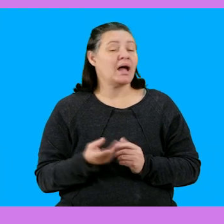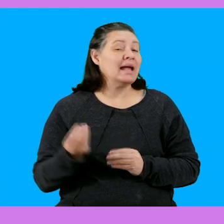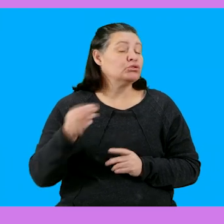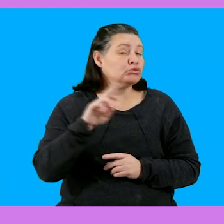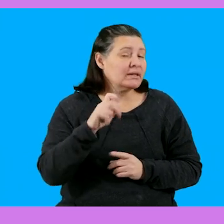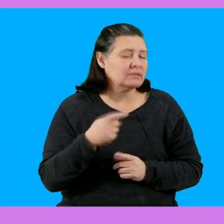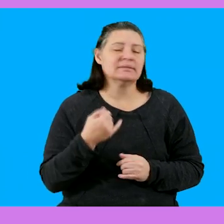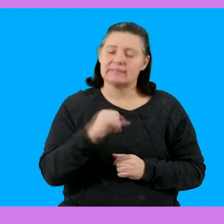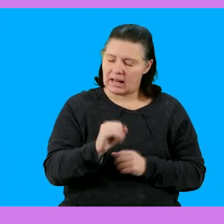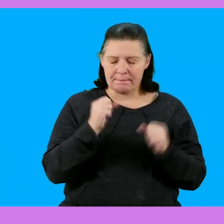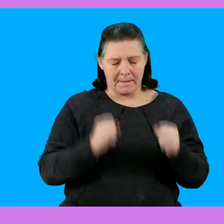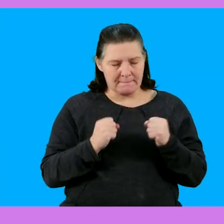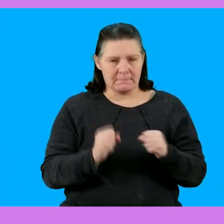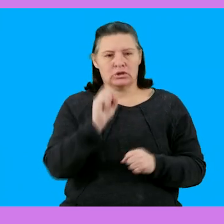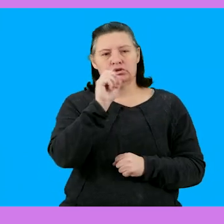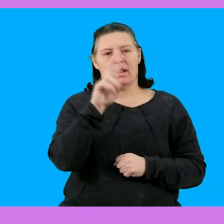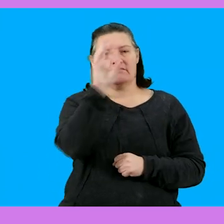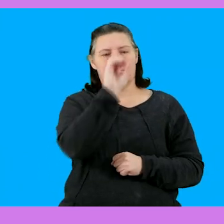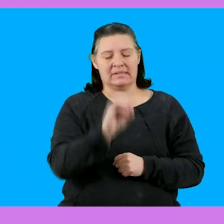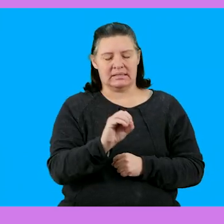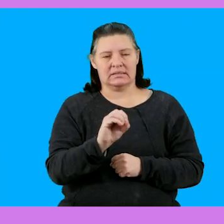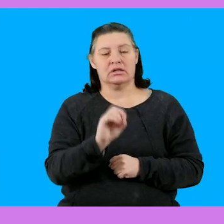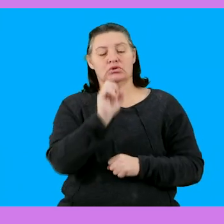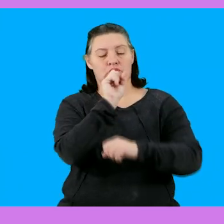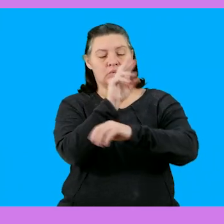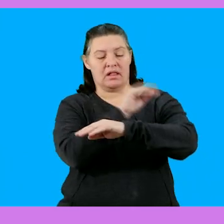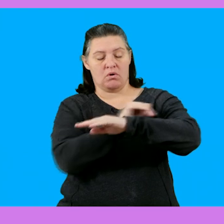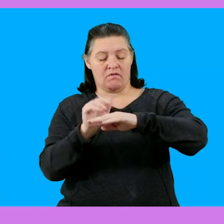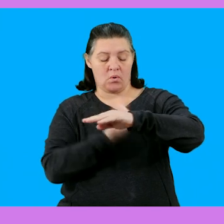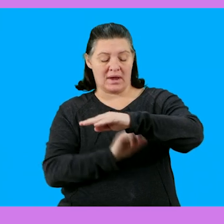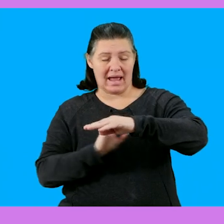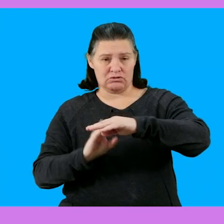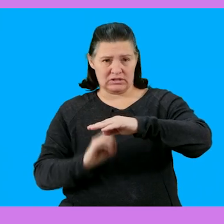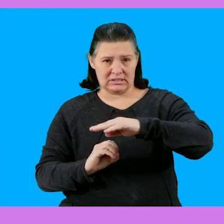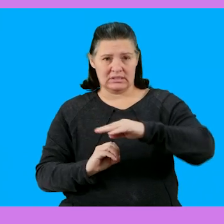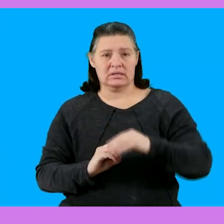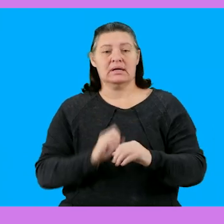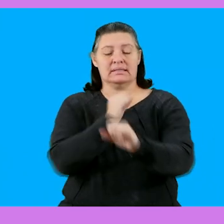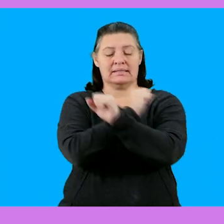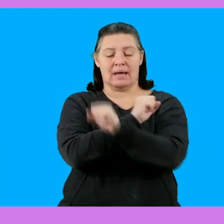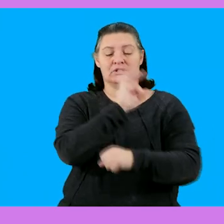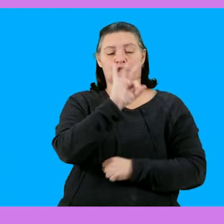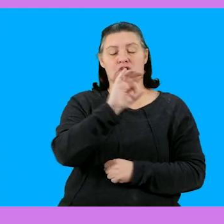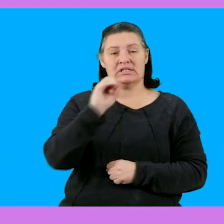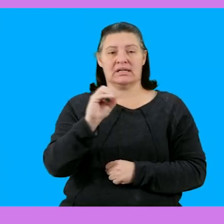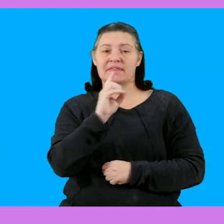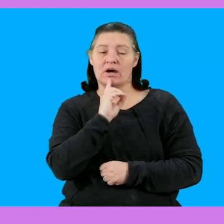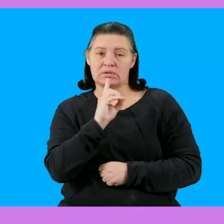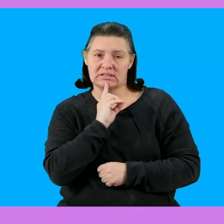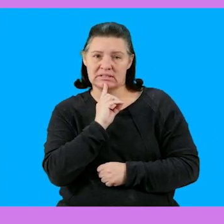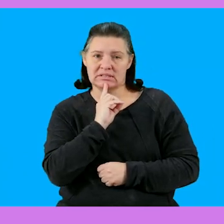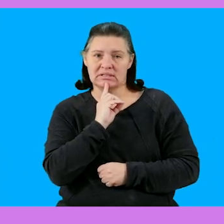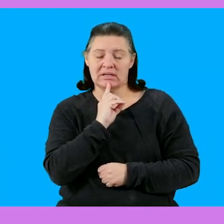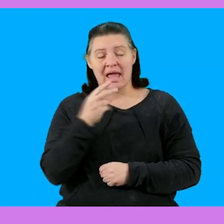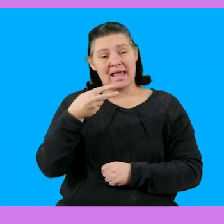what is the interest rate? It is still 12%, right? So it's 12% off, and the principal amount remained the same.